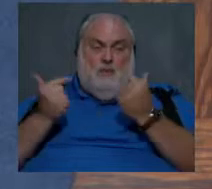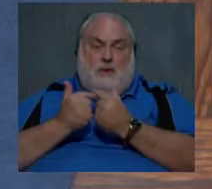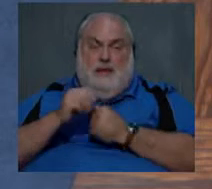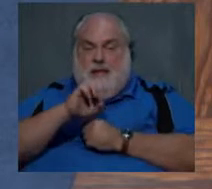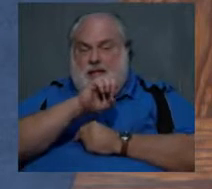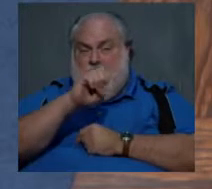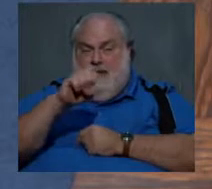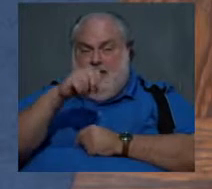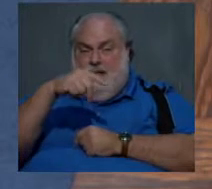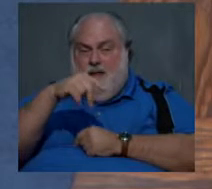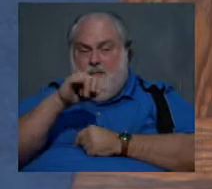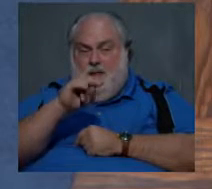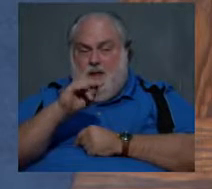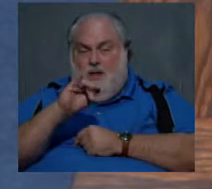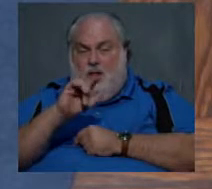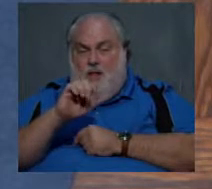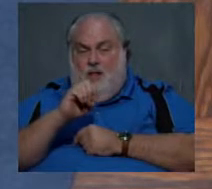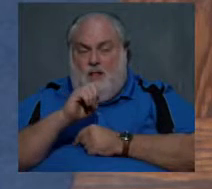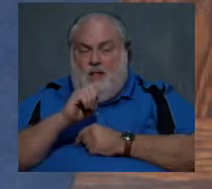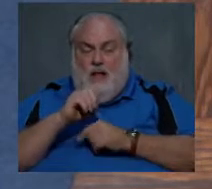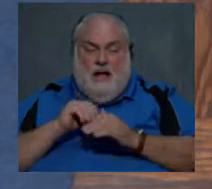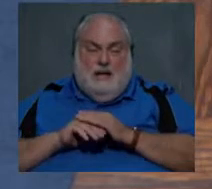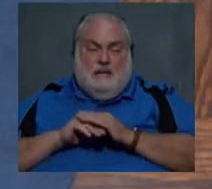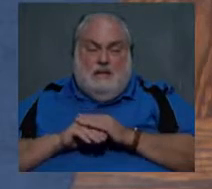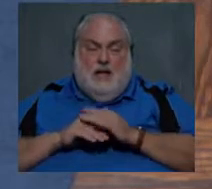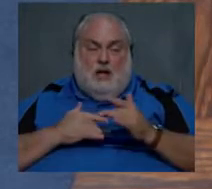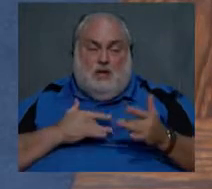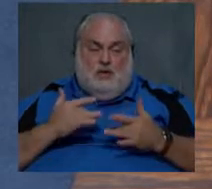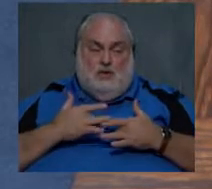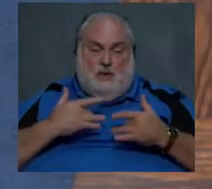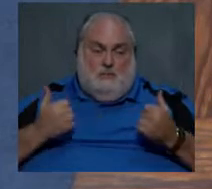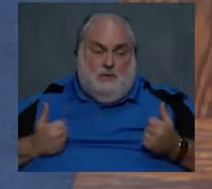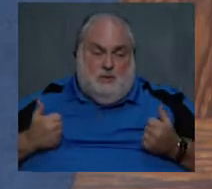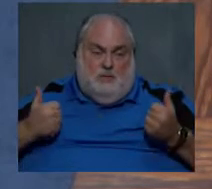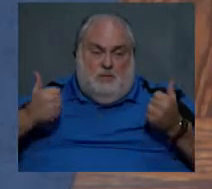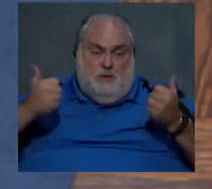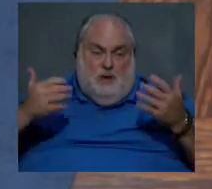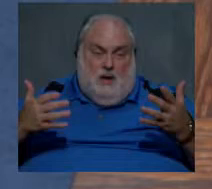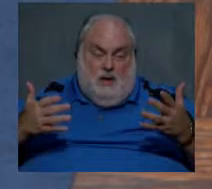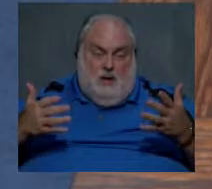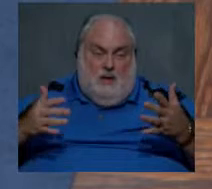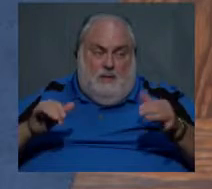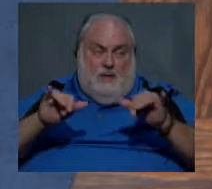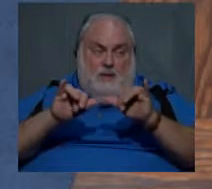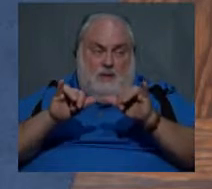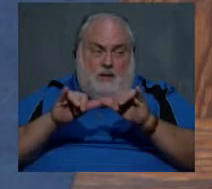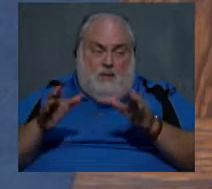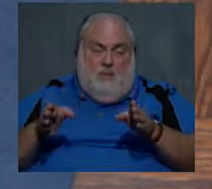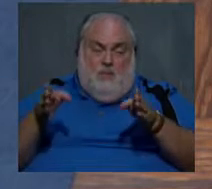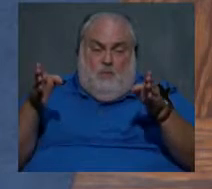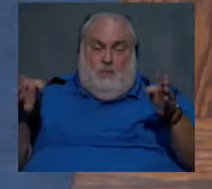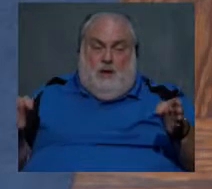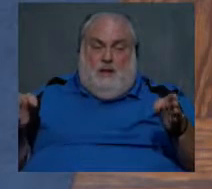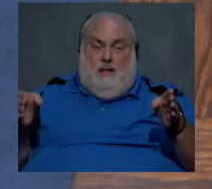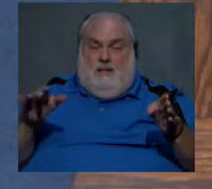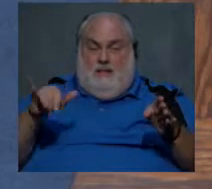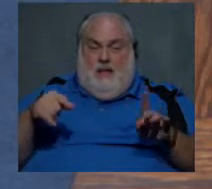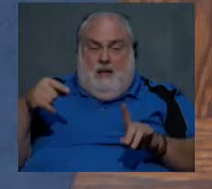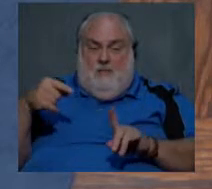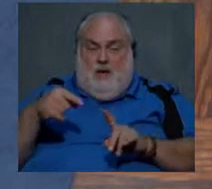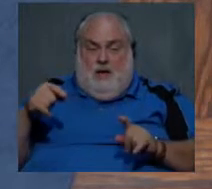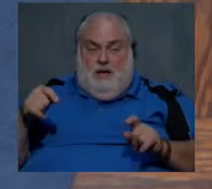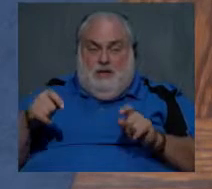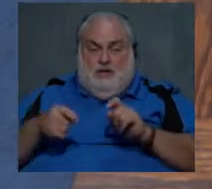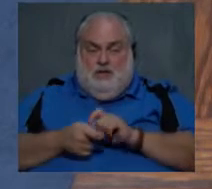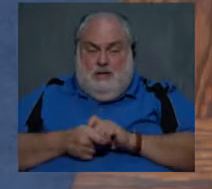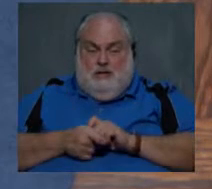access, and concern has been expressed about the widening of the East Pinnacle at that point, changing the